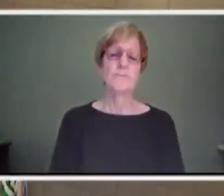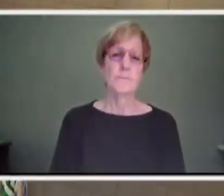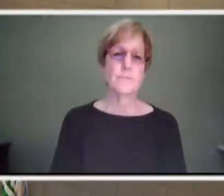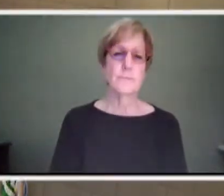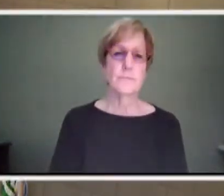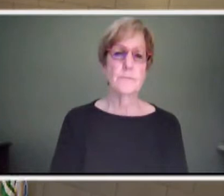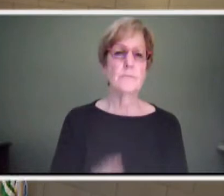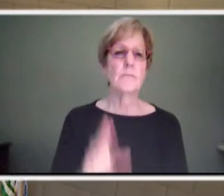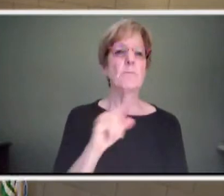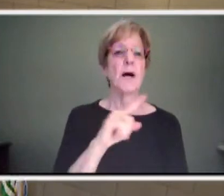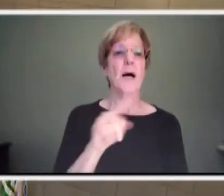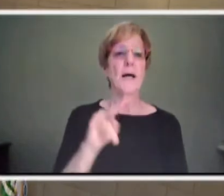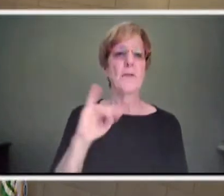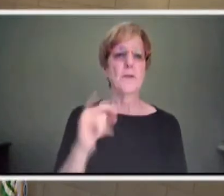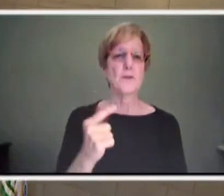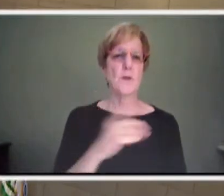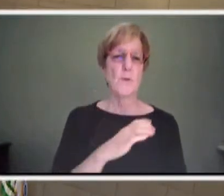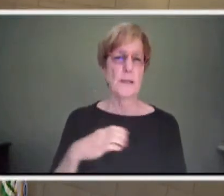Thank you.